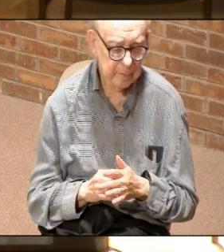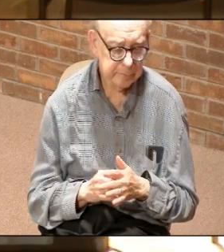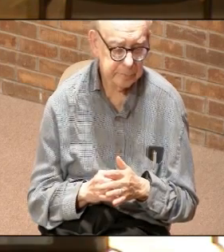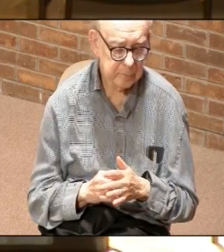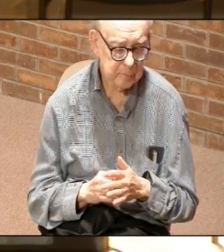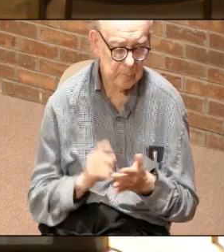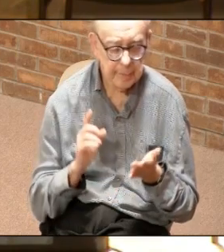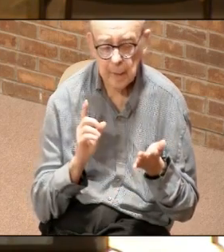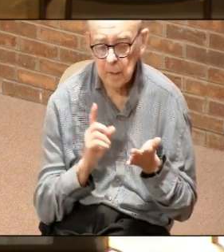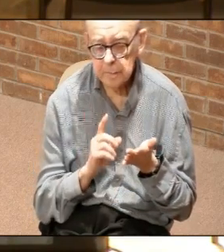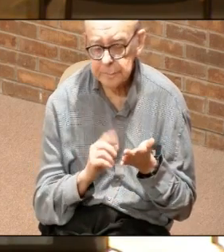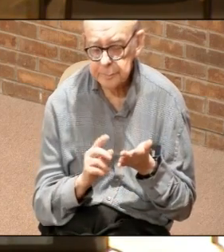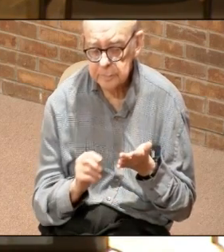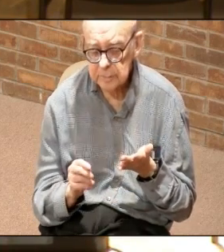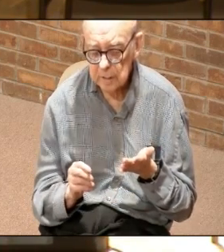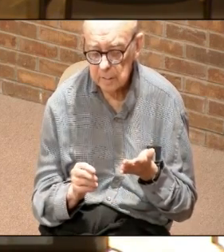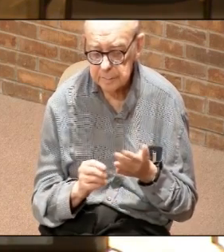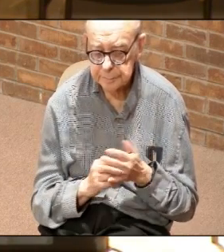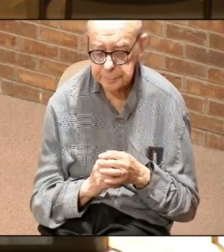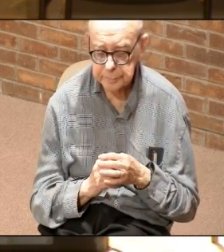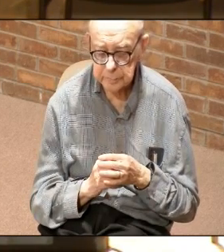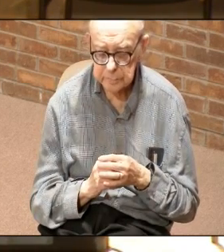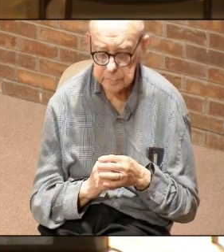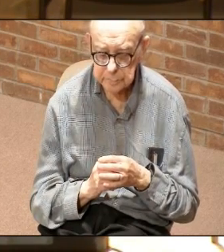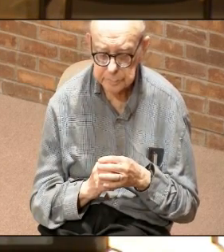in the newspapers.